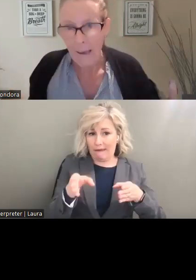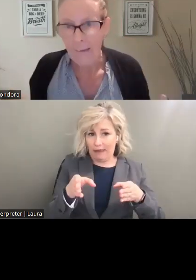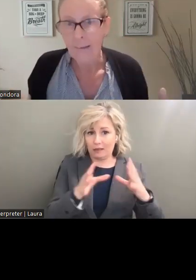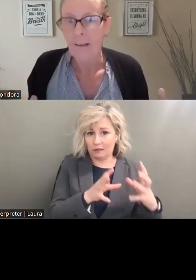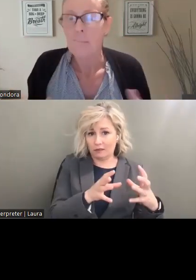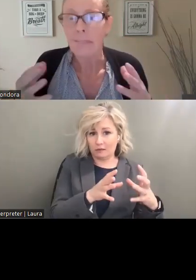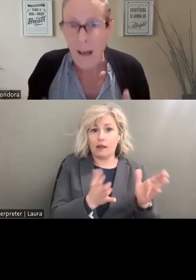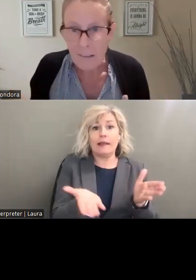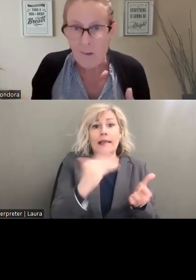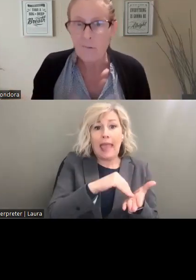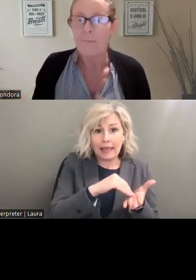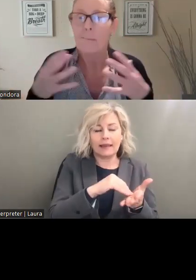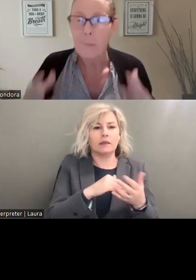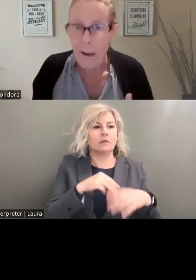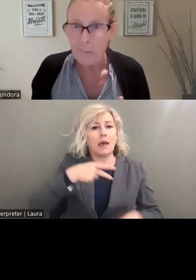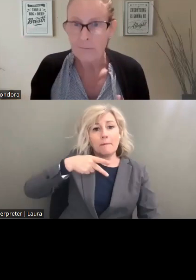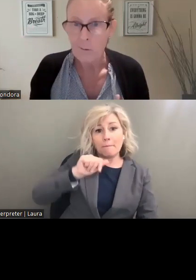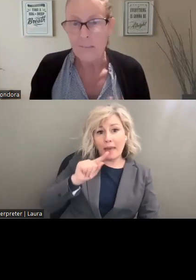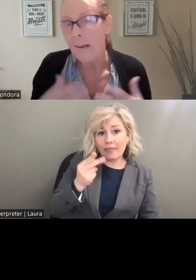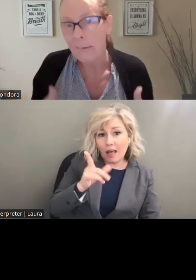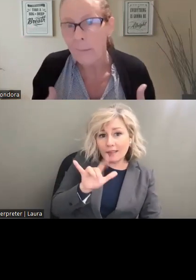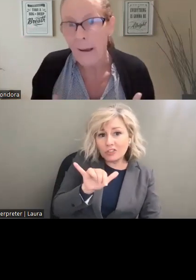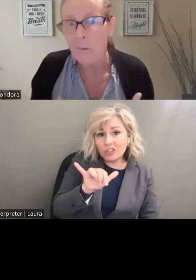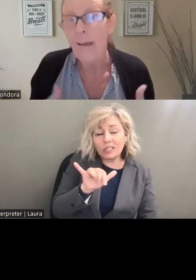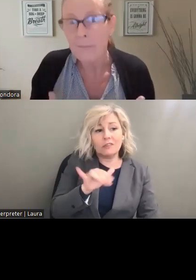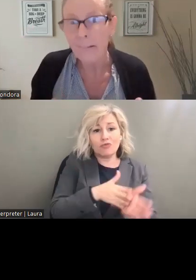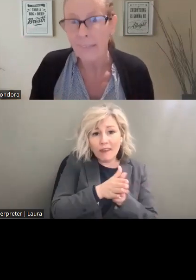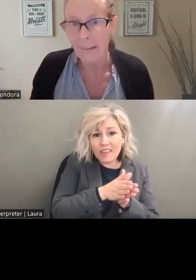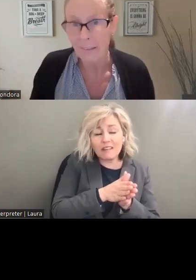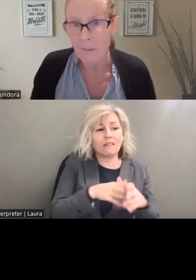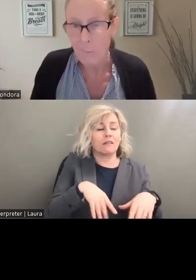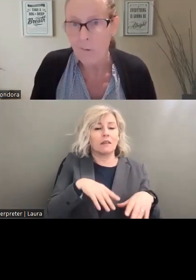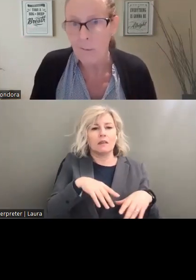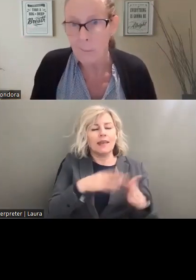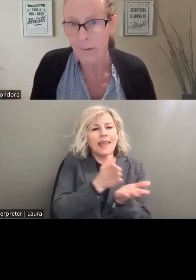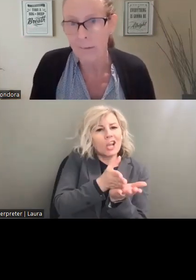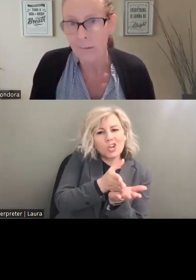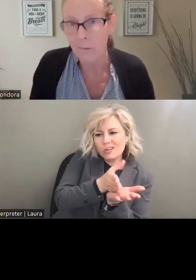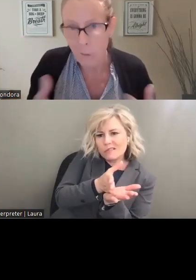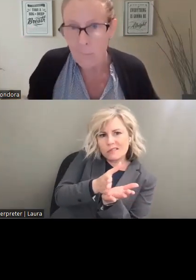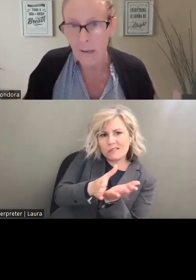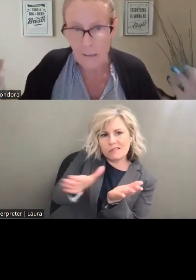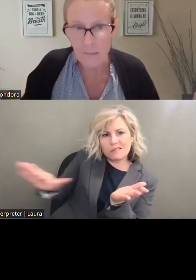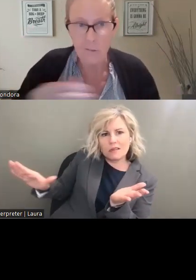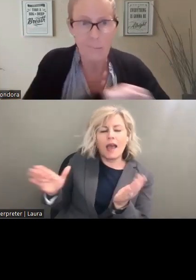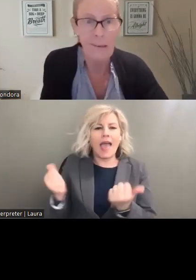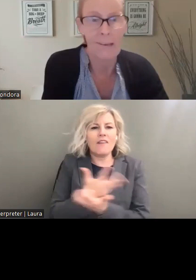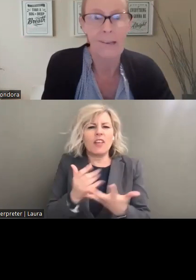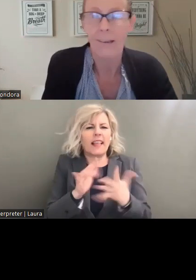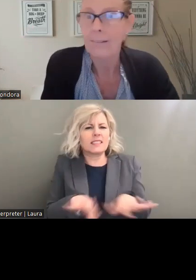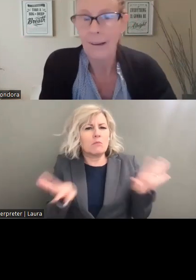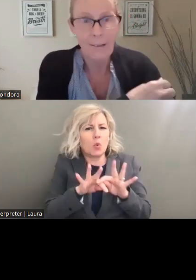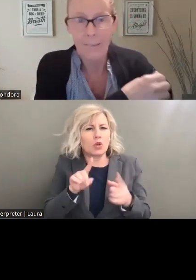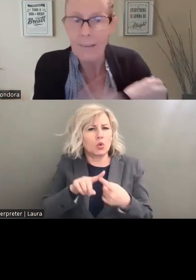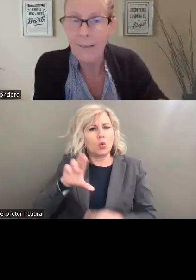know, again, pathology driven, problem focused, they crowd out everything that is most important to Roma as a human